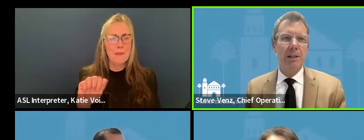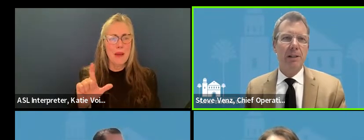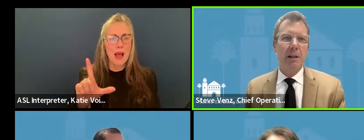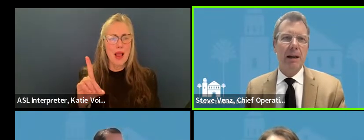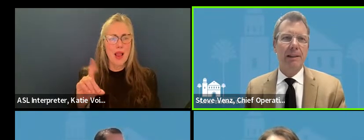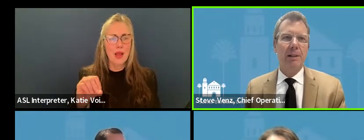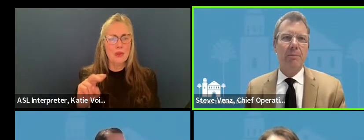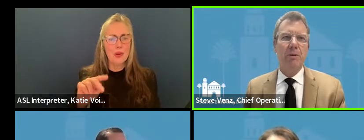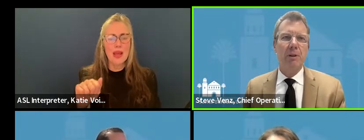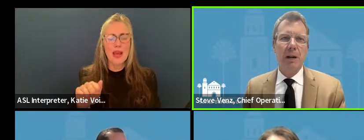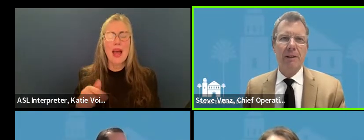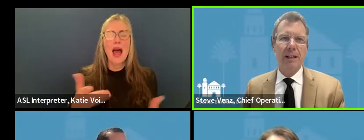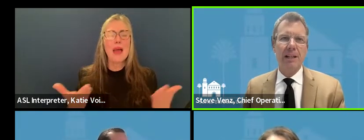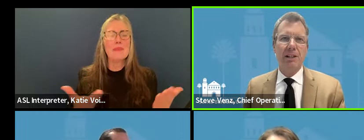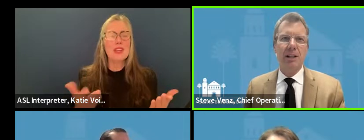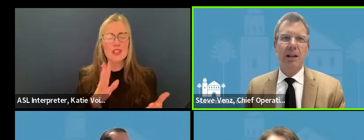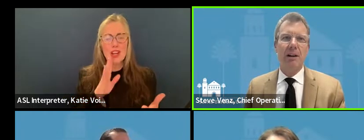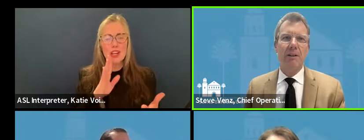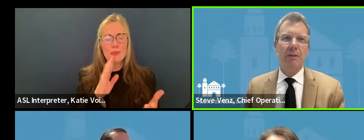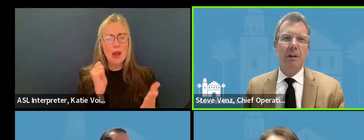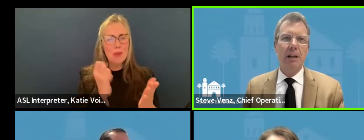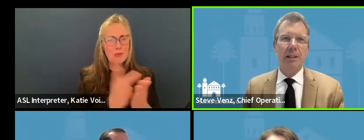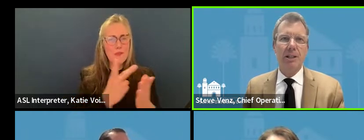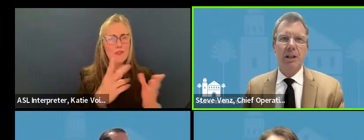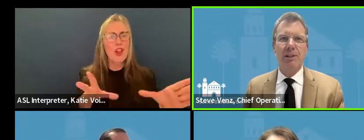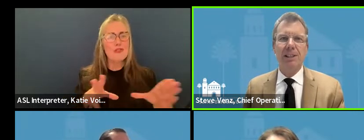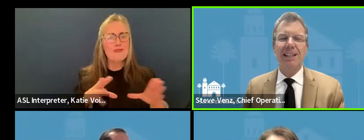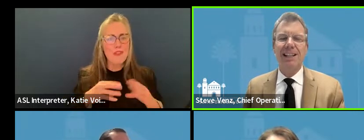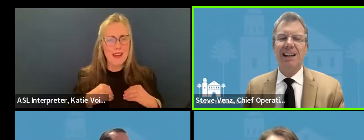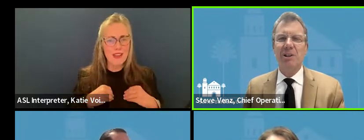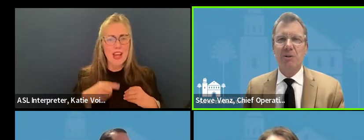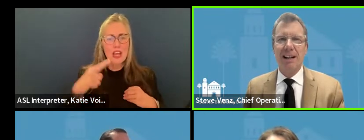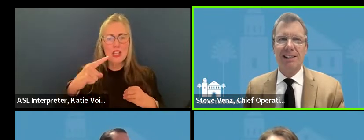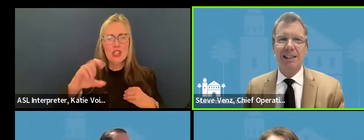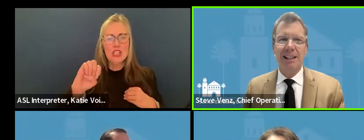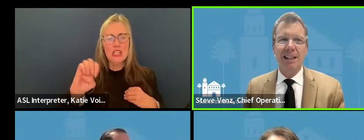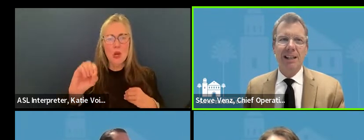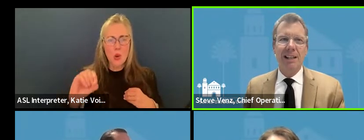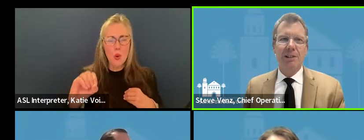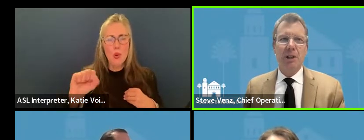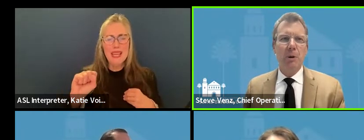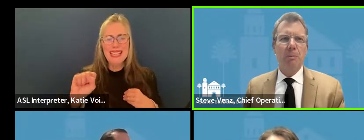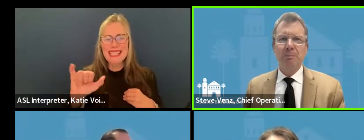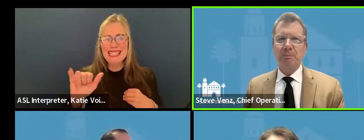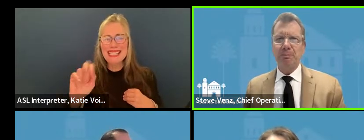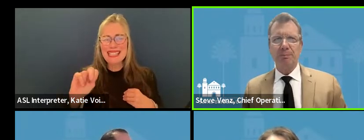I'm here to talk about the approval and ratification of the GeoCentric contract.